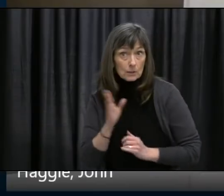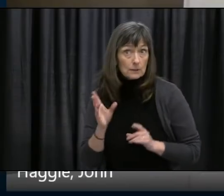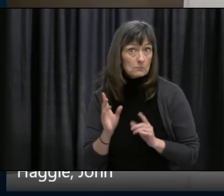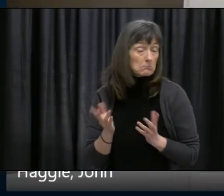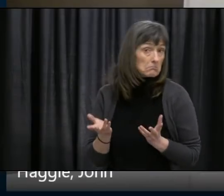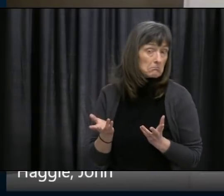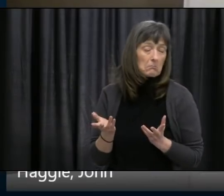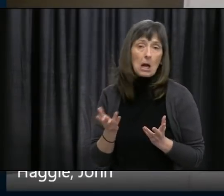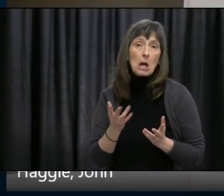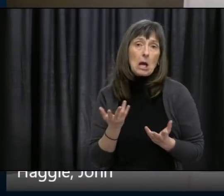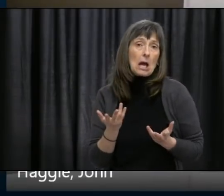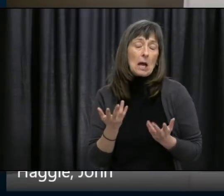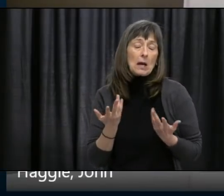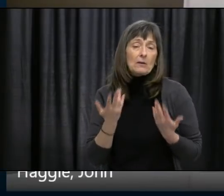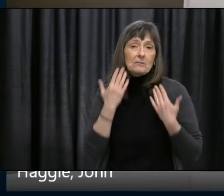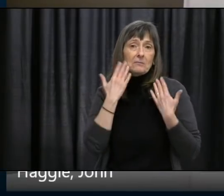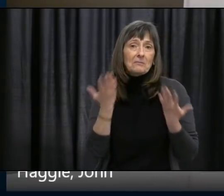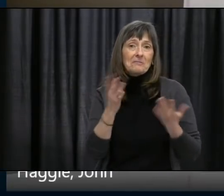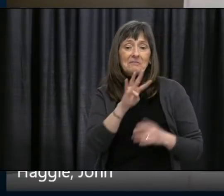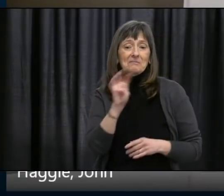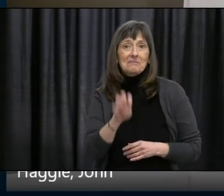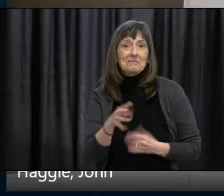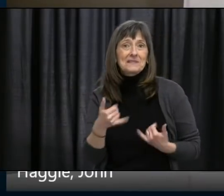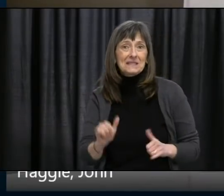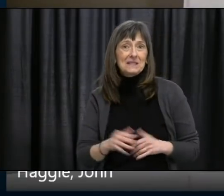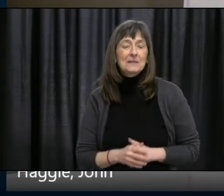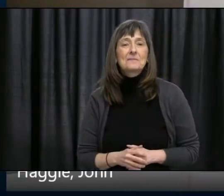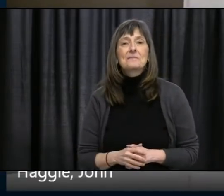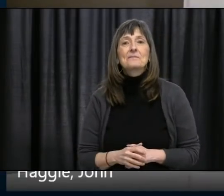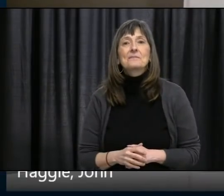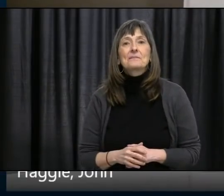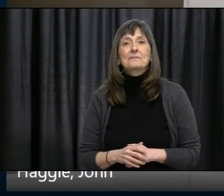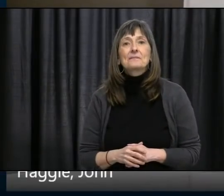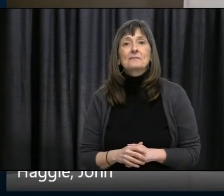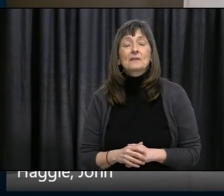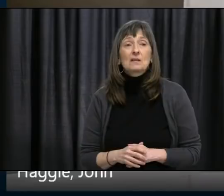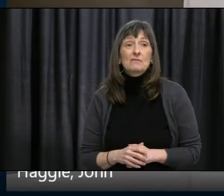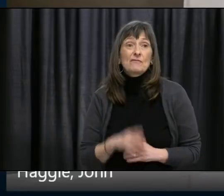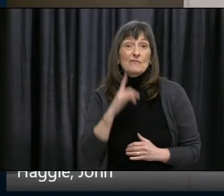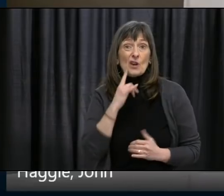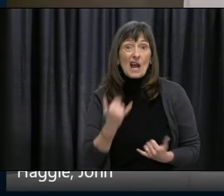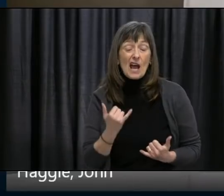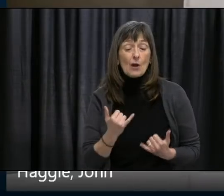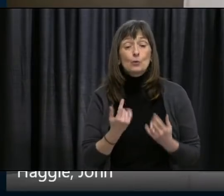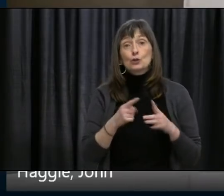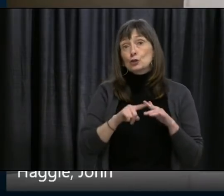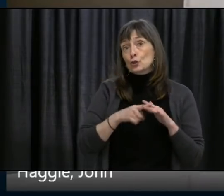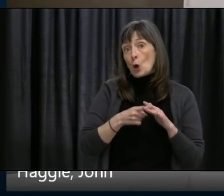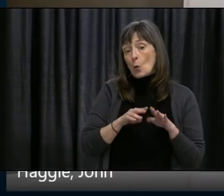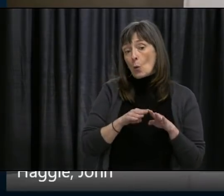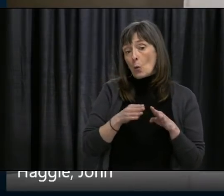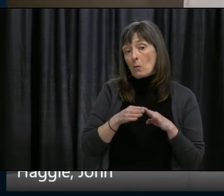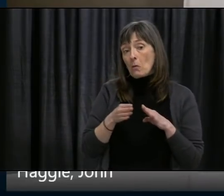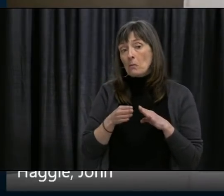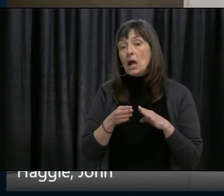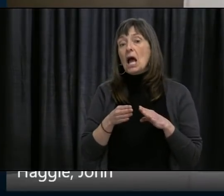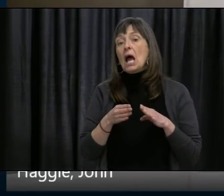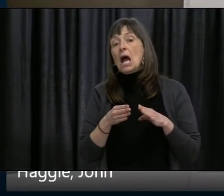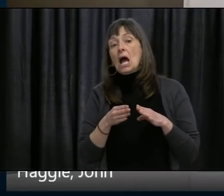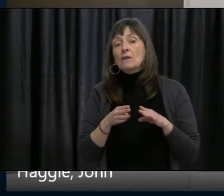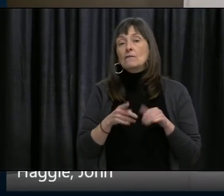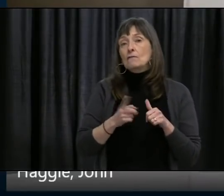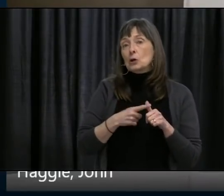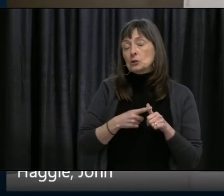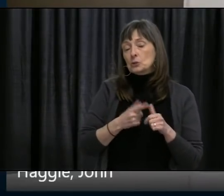A lot of questions, and all we're going to be able to provide, I think, when we start, is a couple of next best first